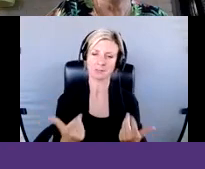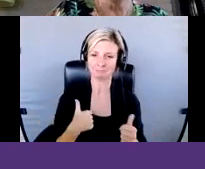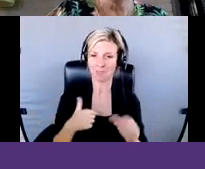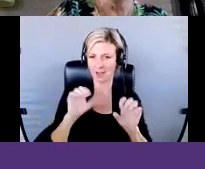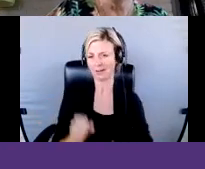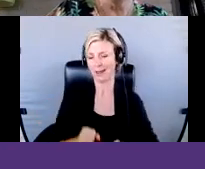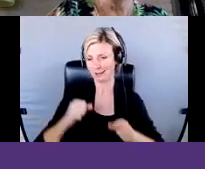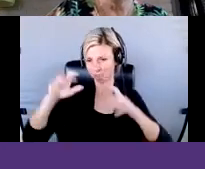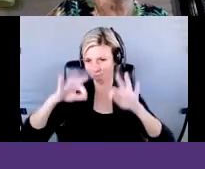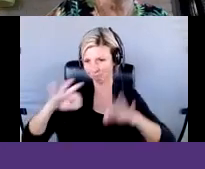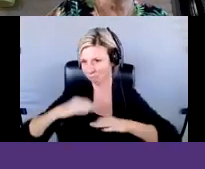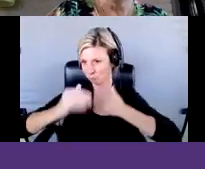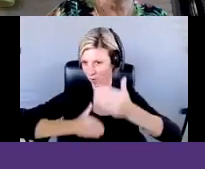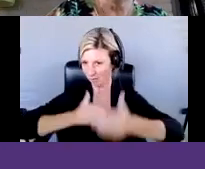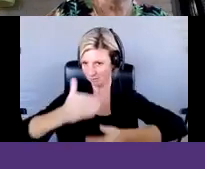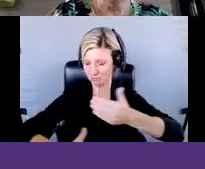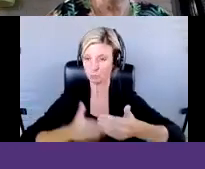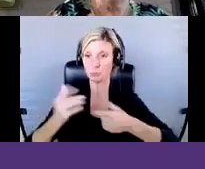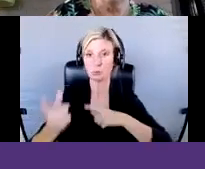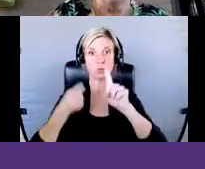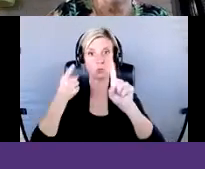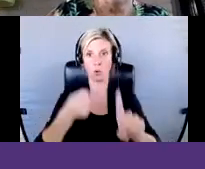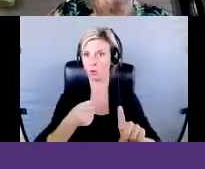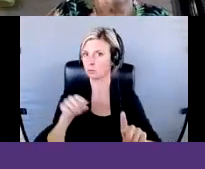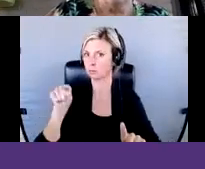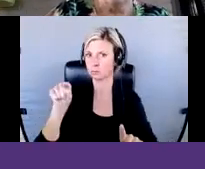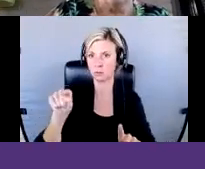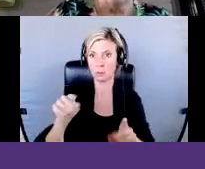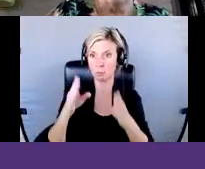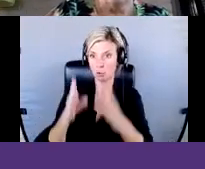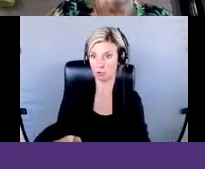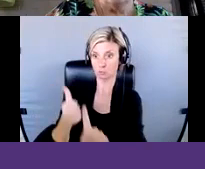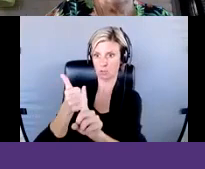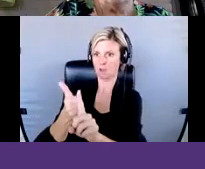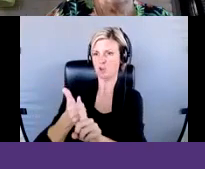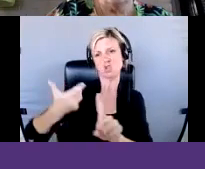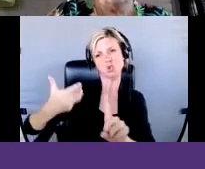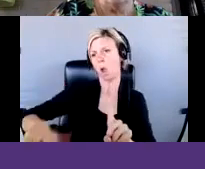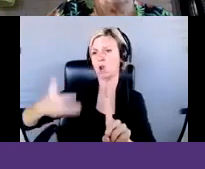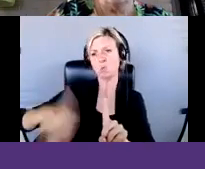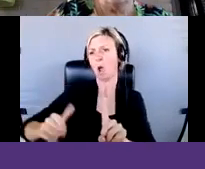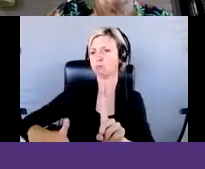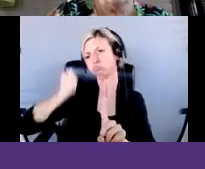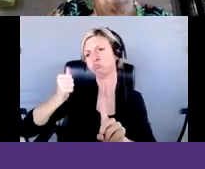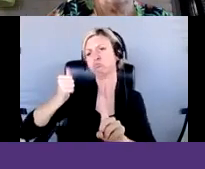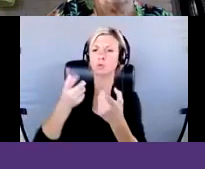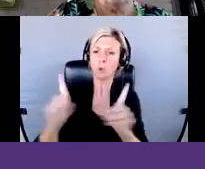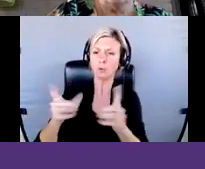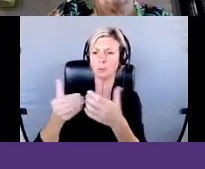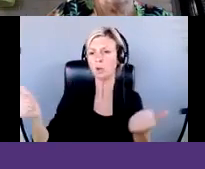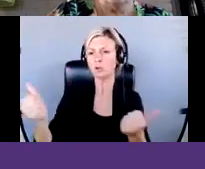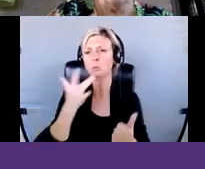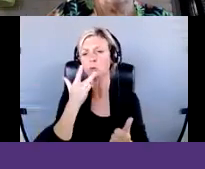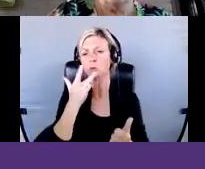create a pathway for someone who does not want to do divorce and separation, is just interested in doing elder mediation.